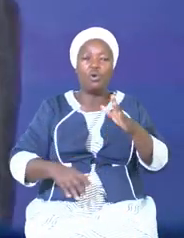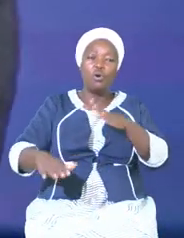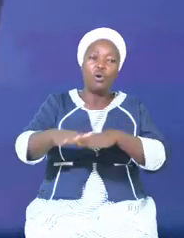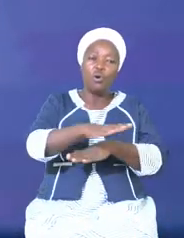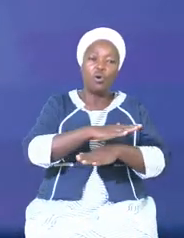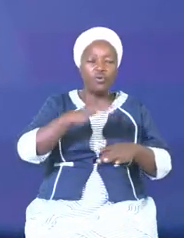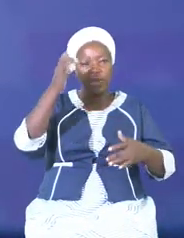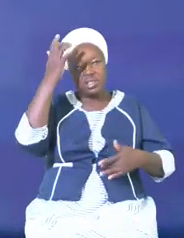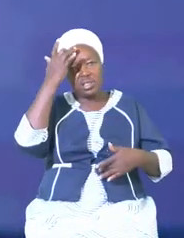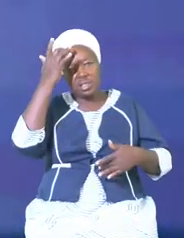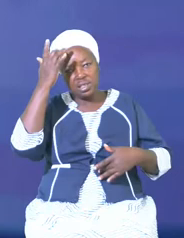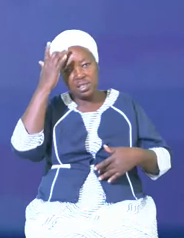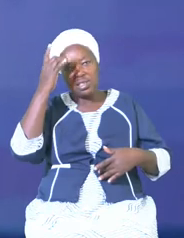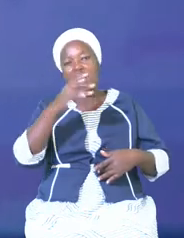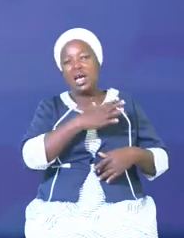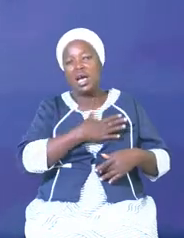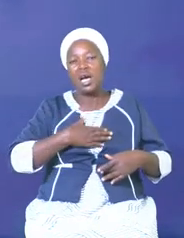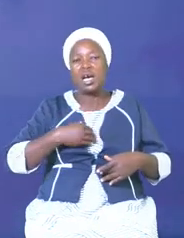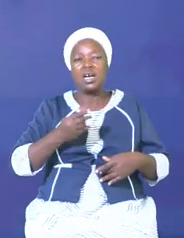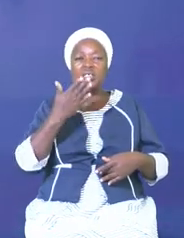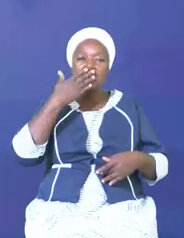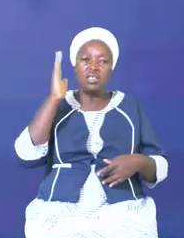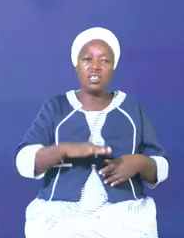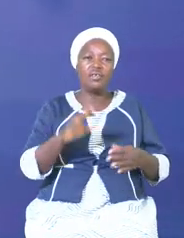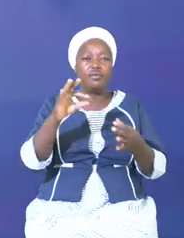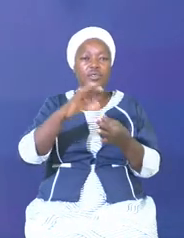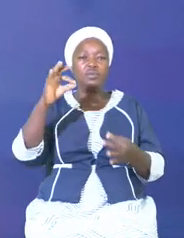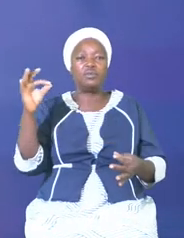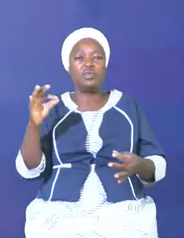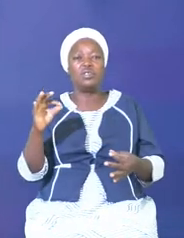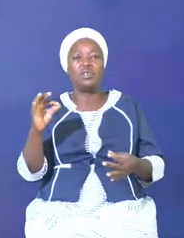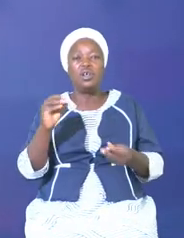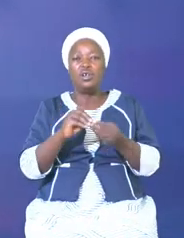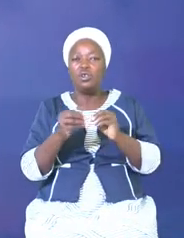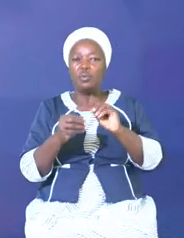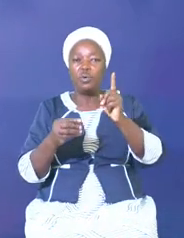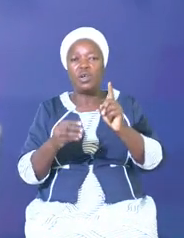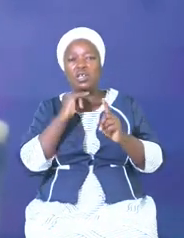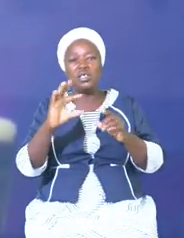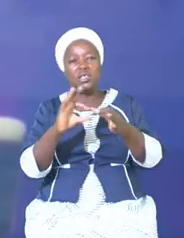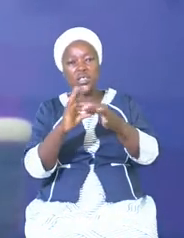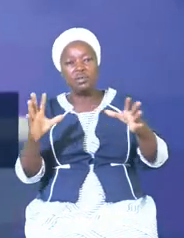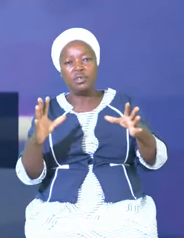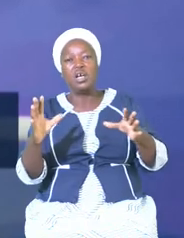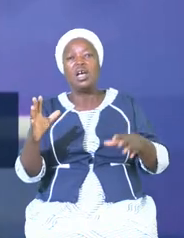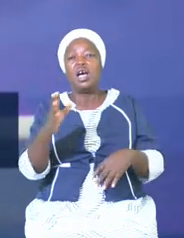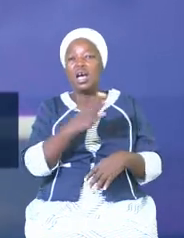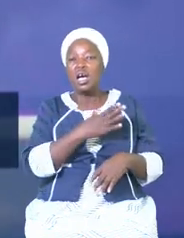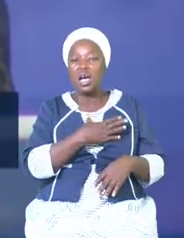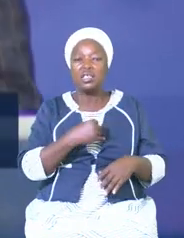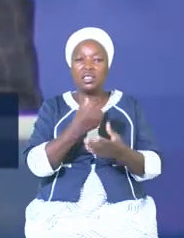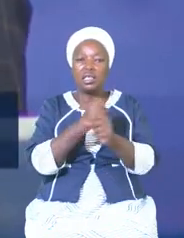sicknesses and evil spirits. Number one, disengagement and salvation